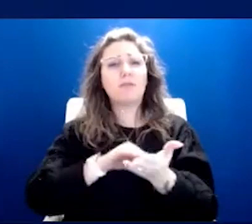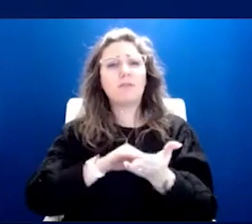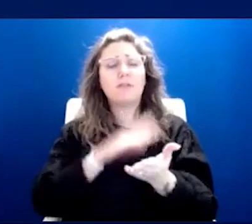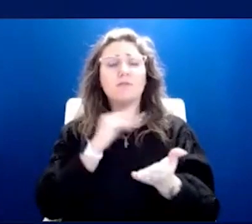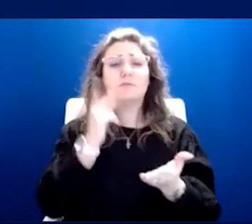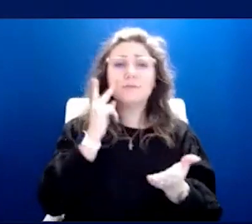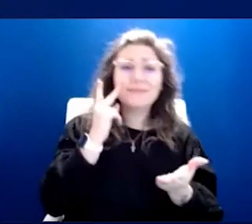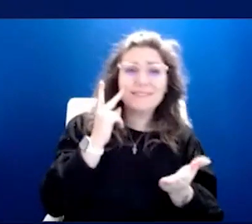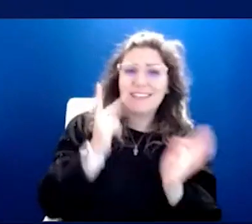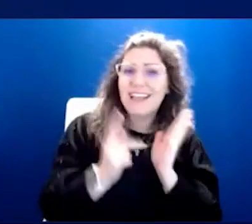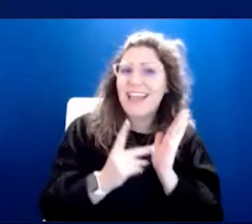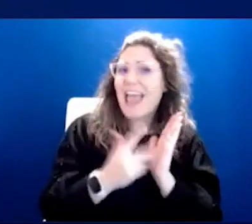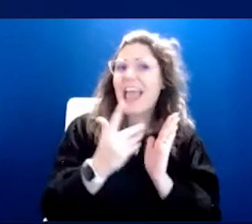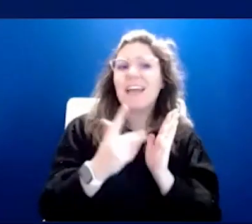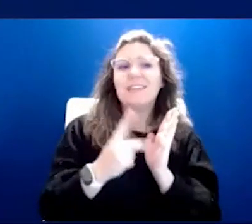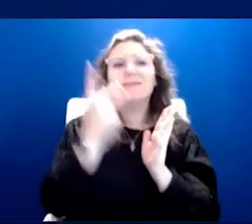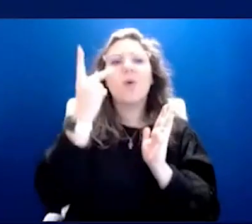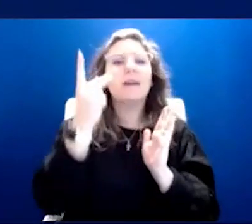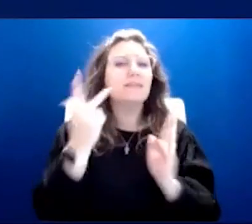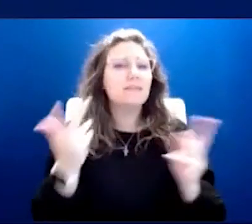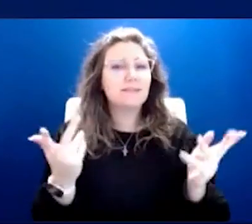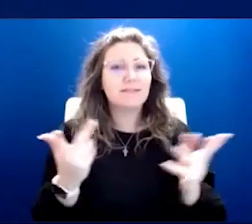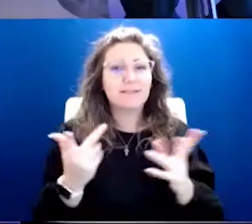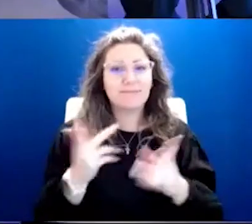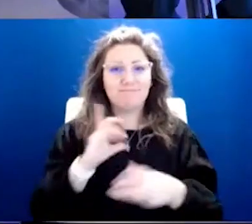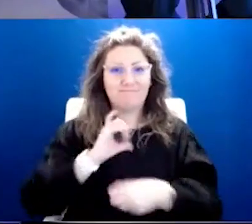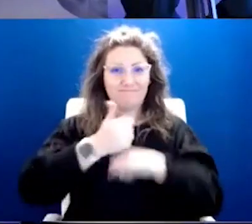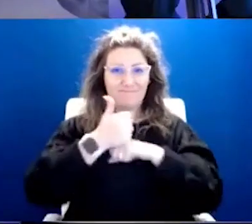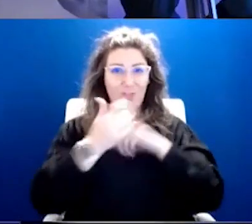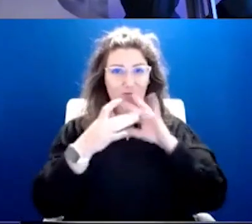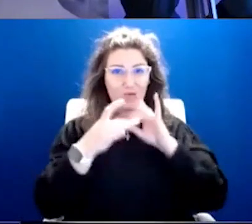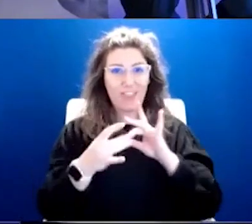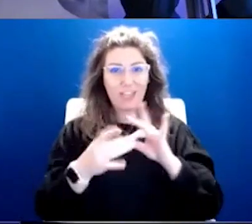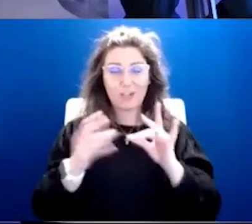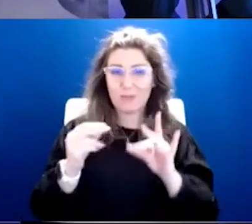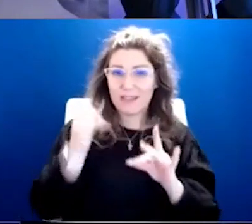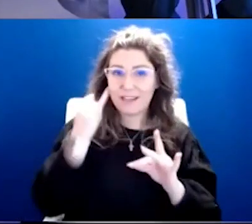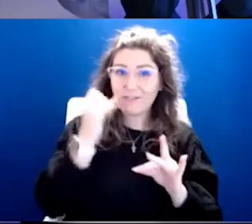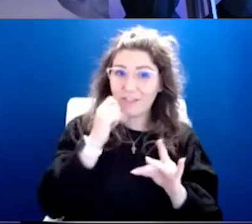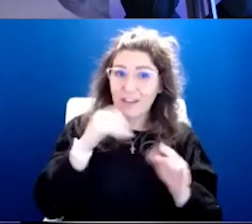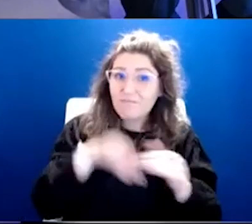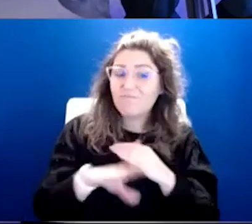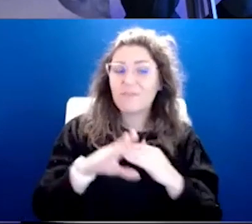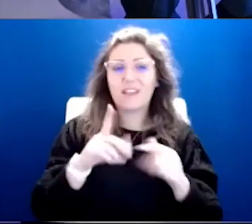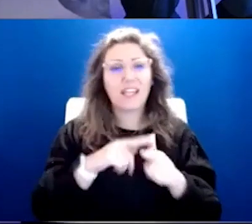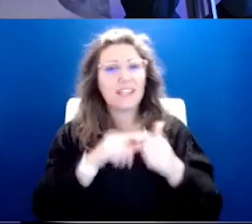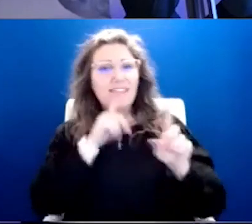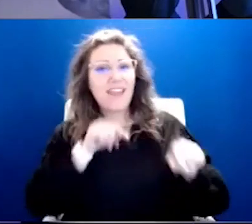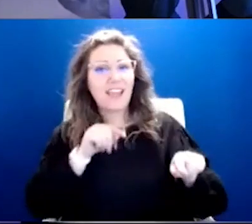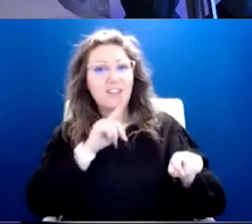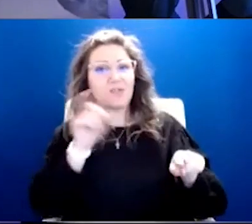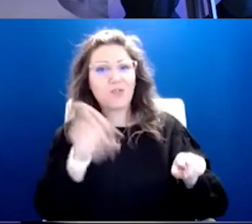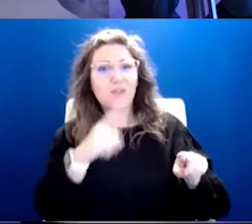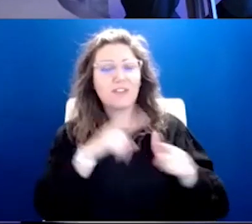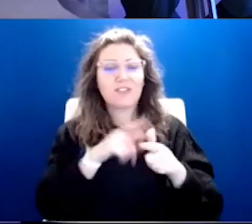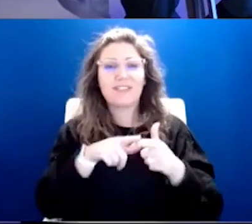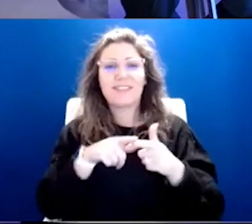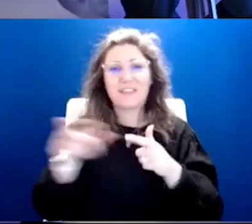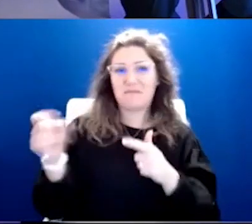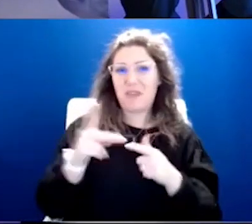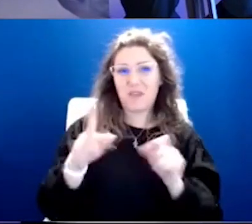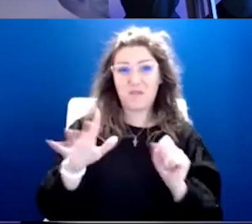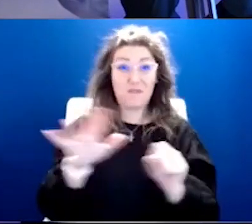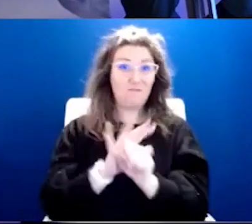extra time this year. Build that relationship, and if you don't get them on the first time, answer some questions, and maybe the next time they come back, you've got a fully vaxxed and